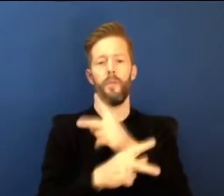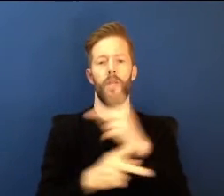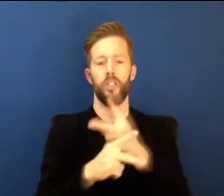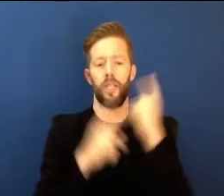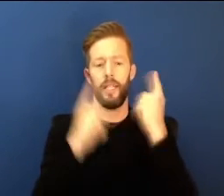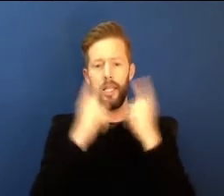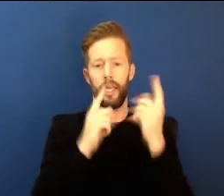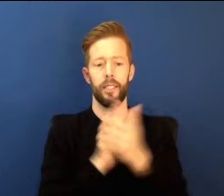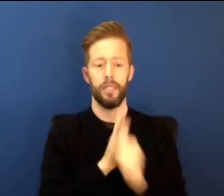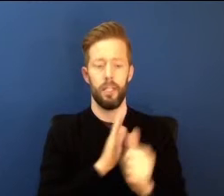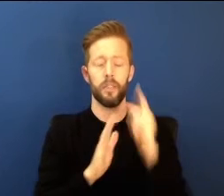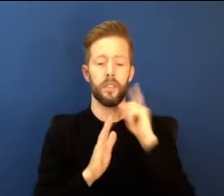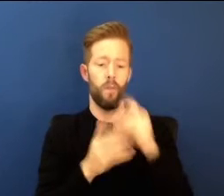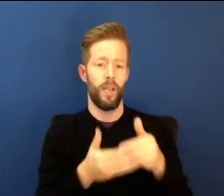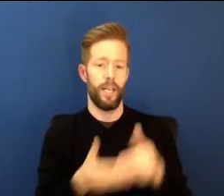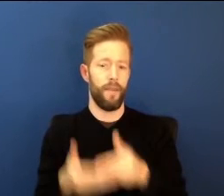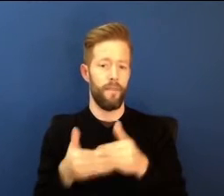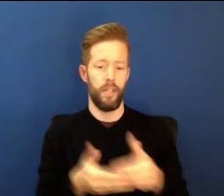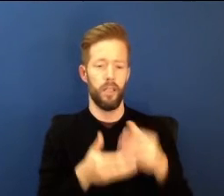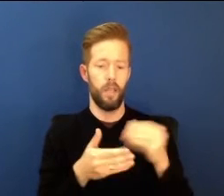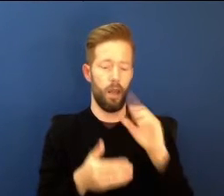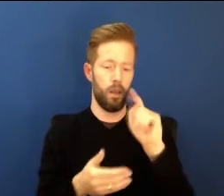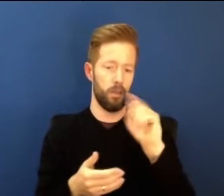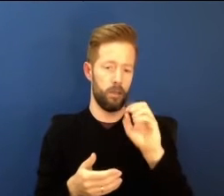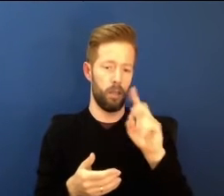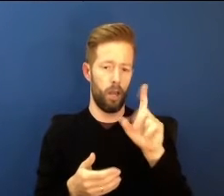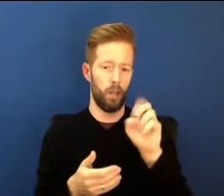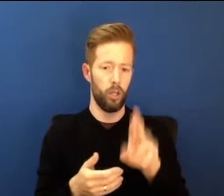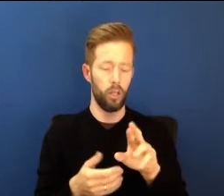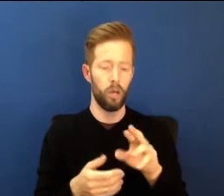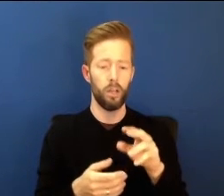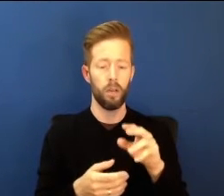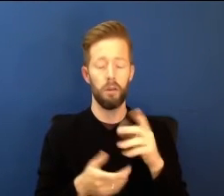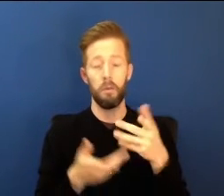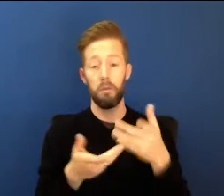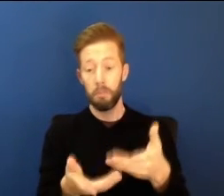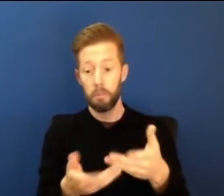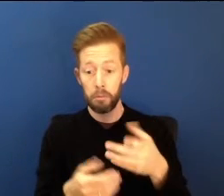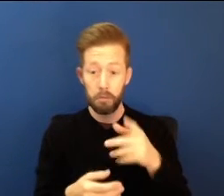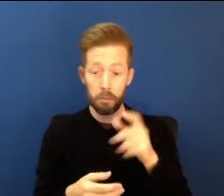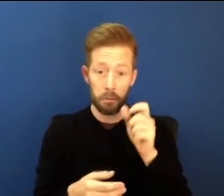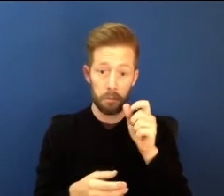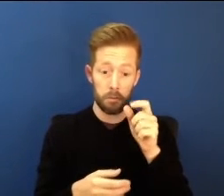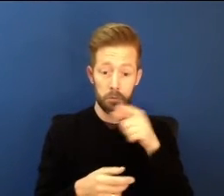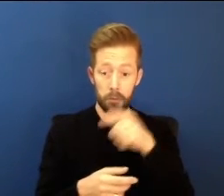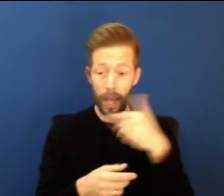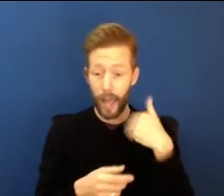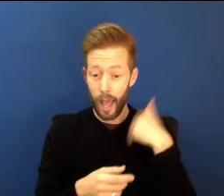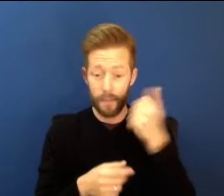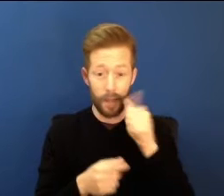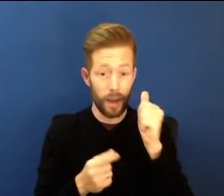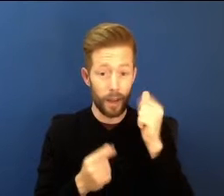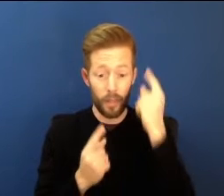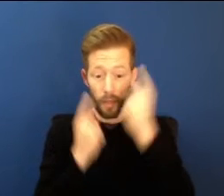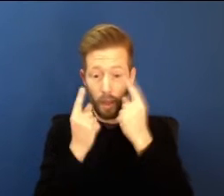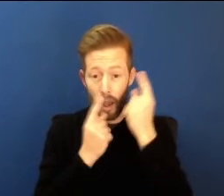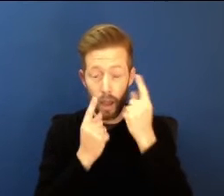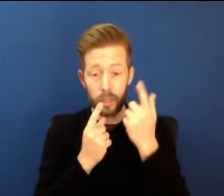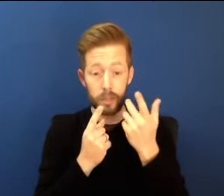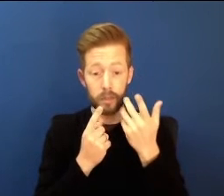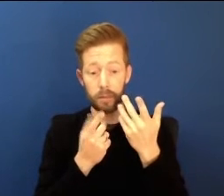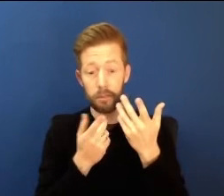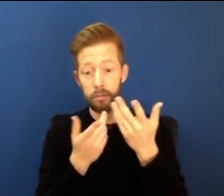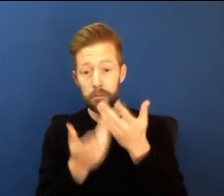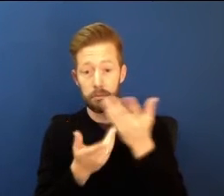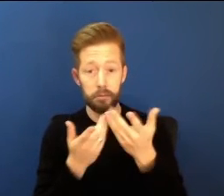computational thinking skills for infants and toddlers. And whether you have any thoughts, I have a few thoughts of